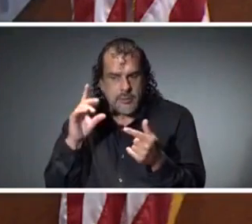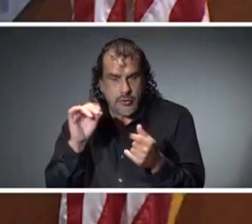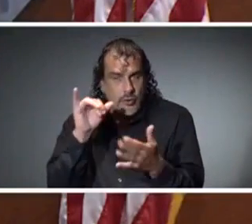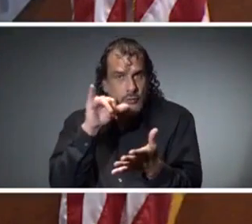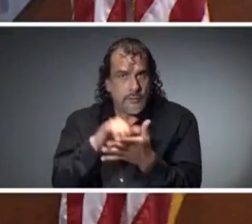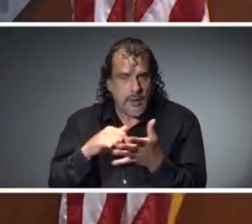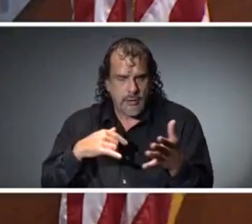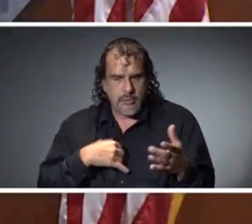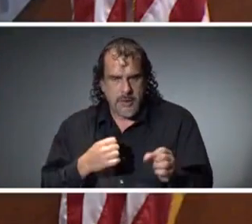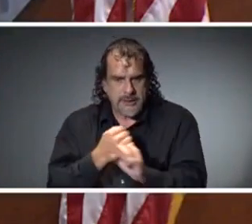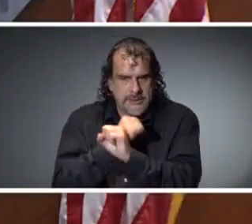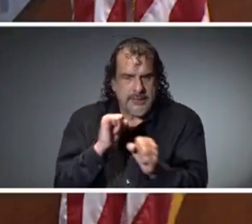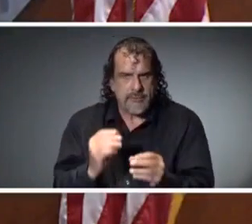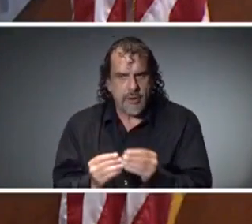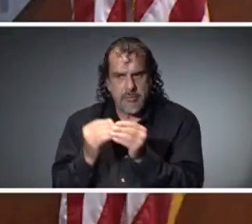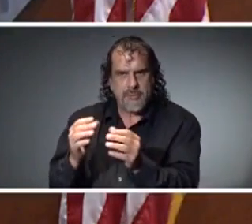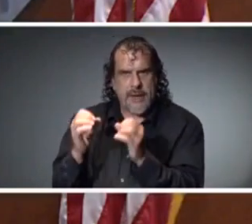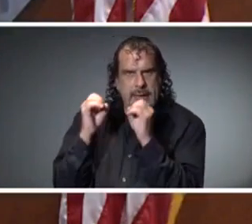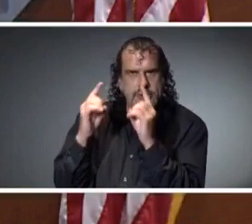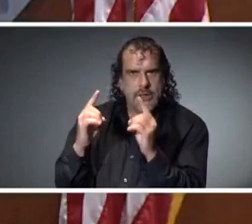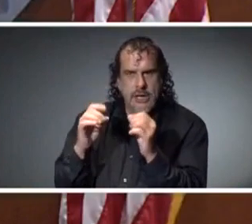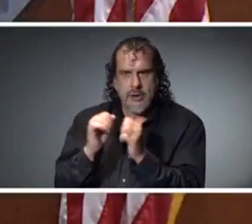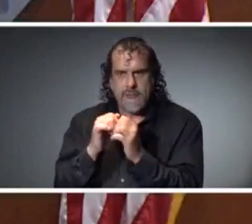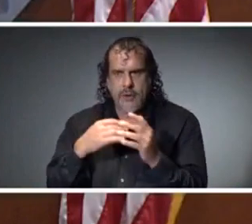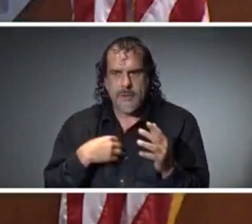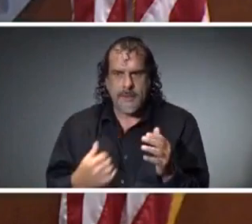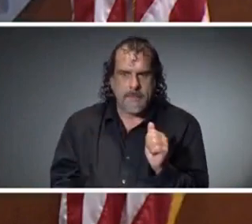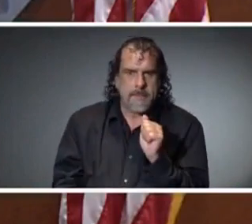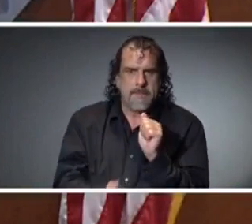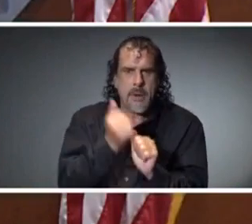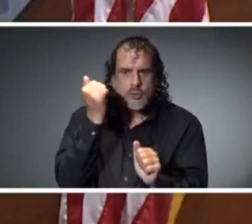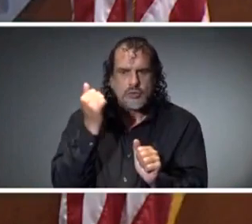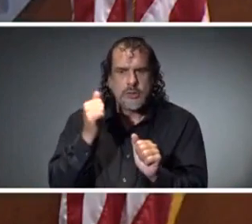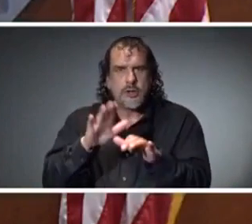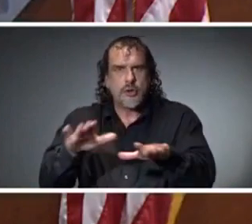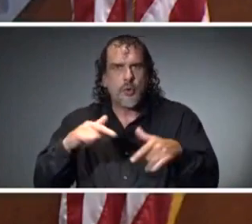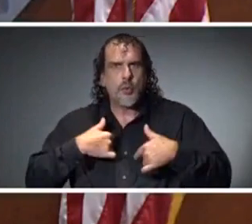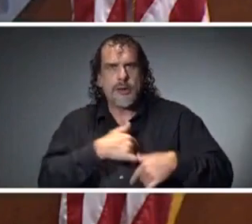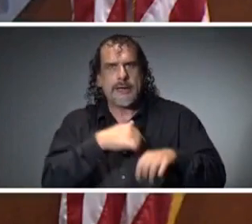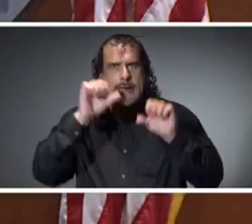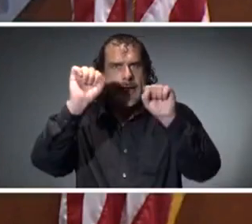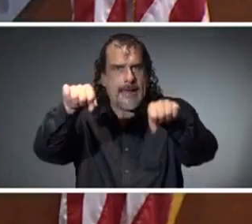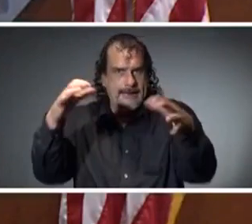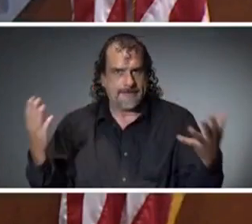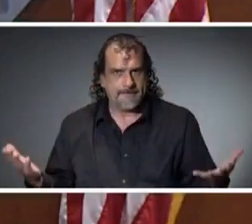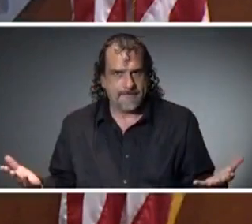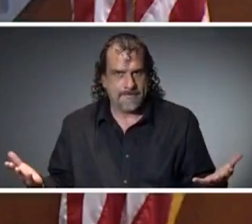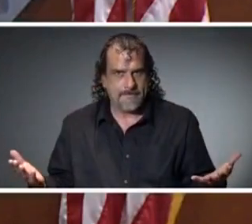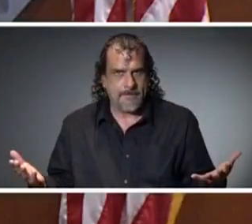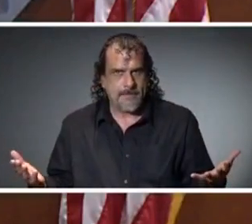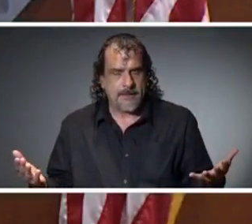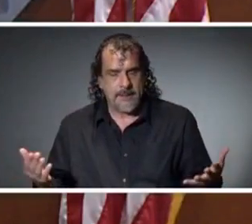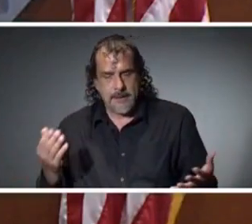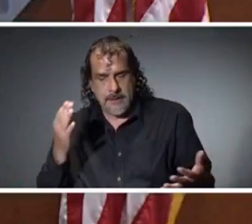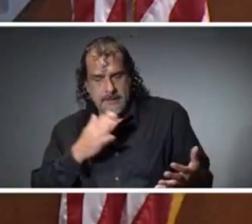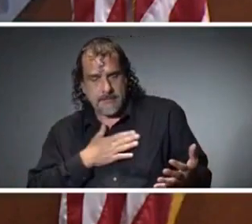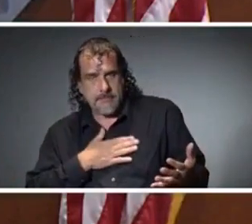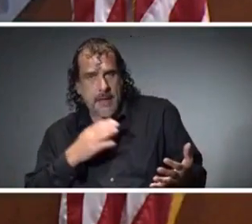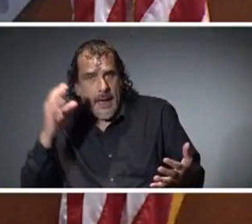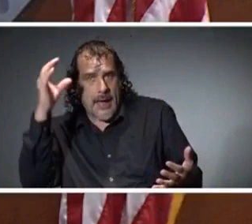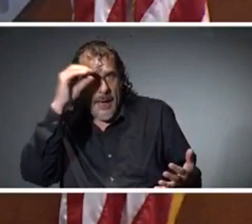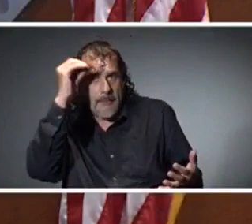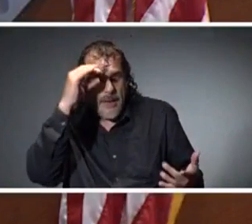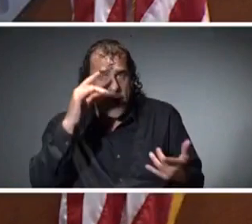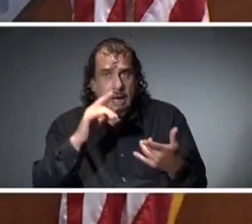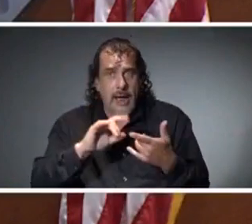provide education for the greatest possible number of children. In my opinion, the best way to